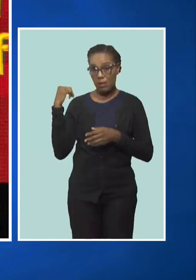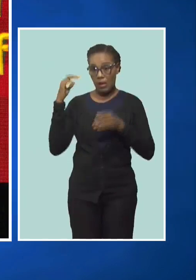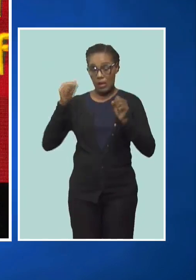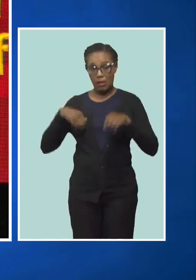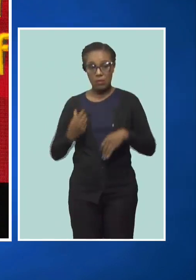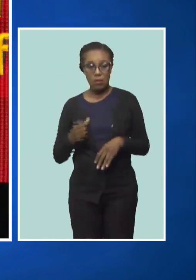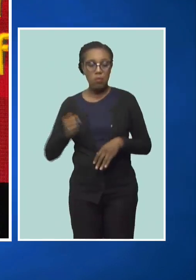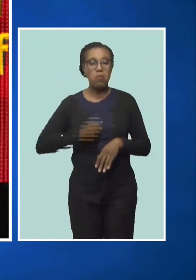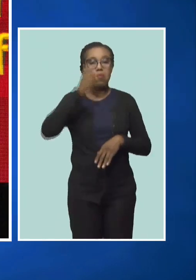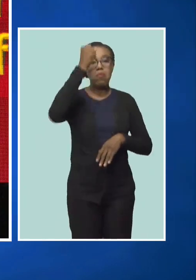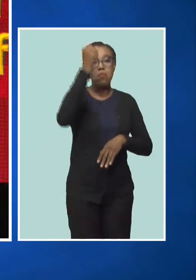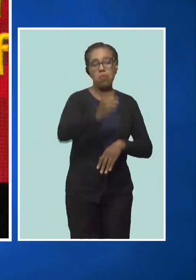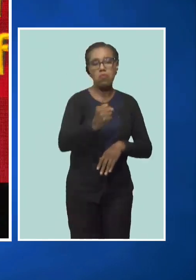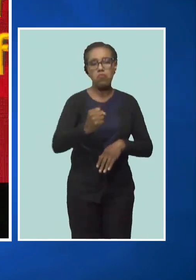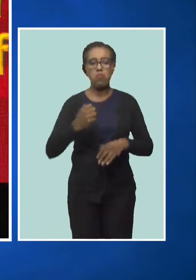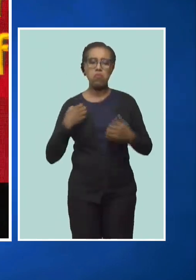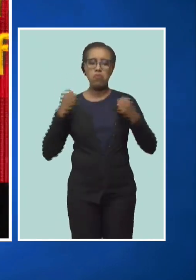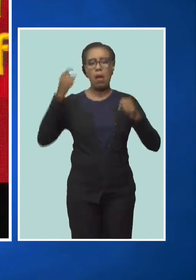of the earth,